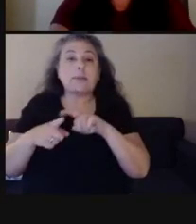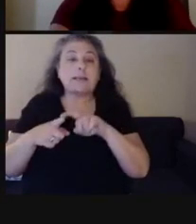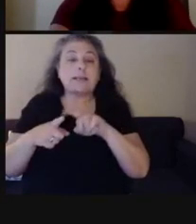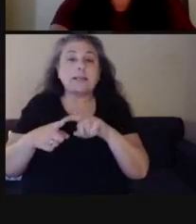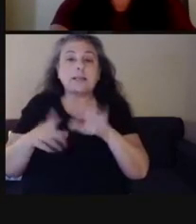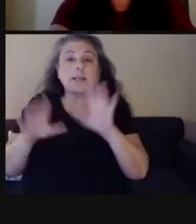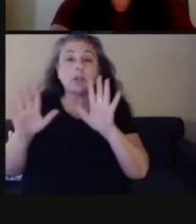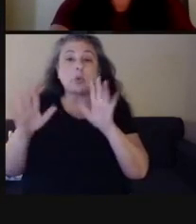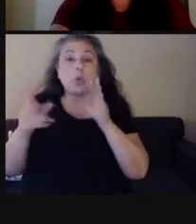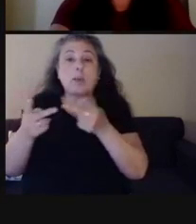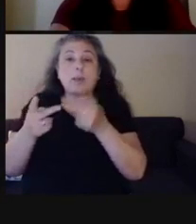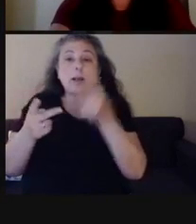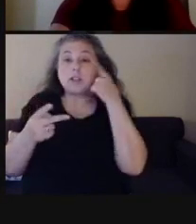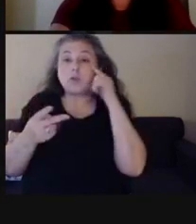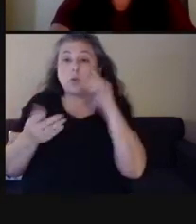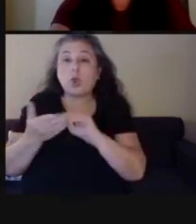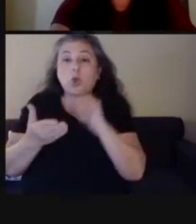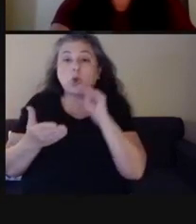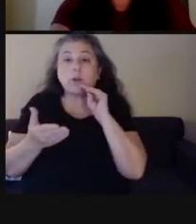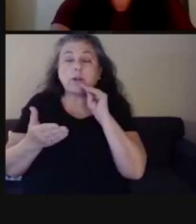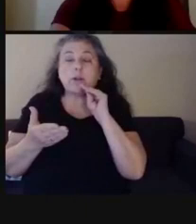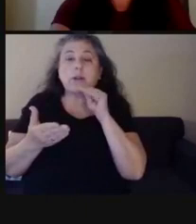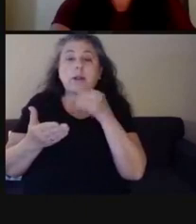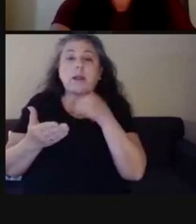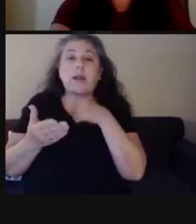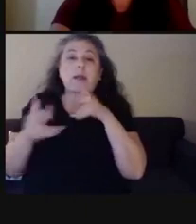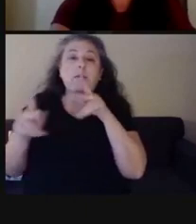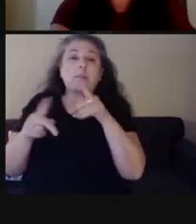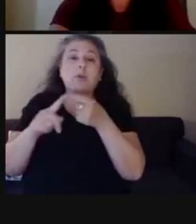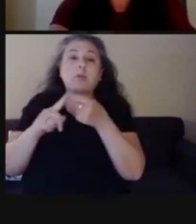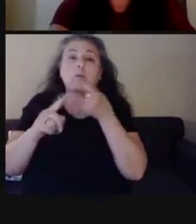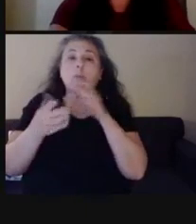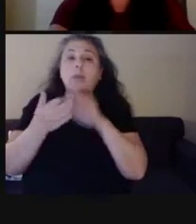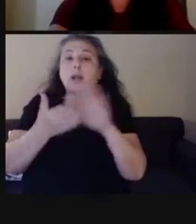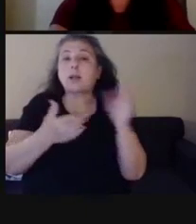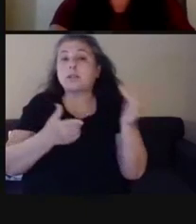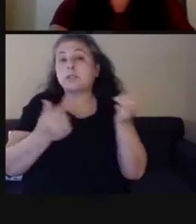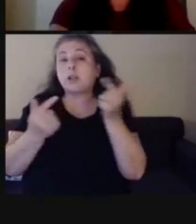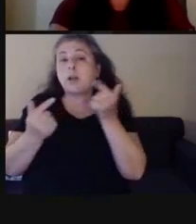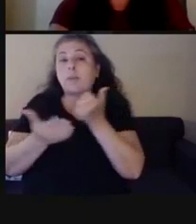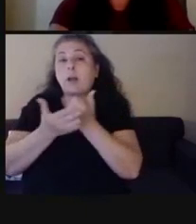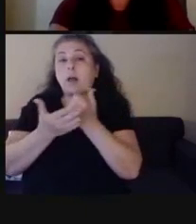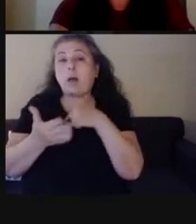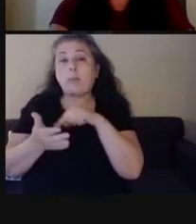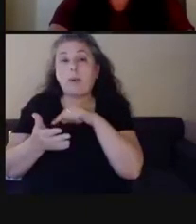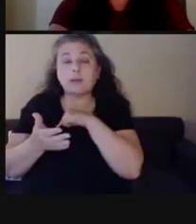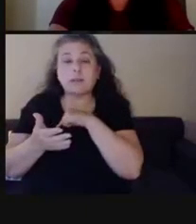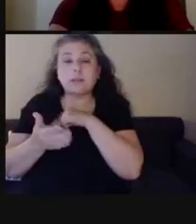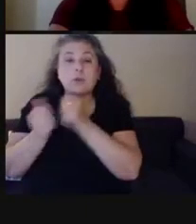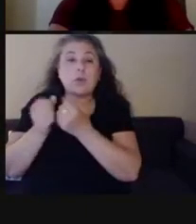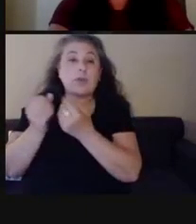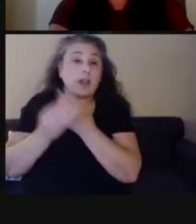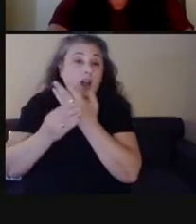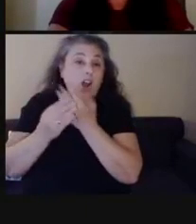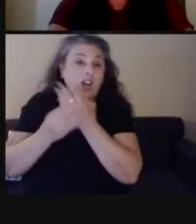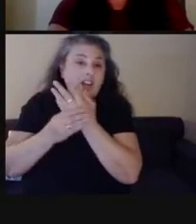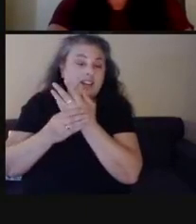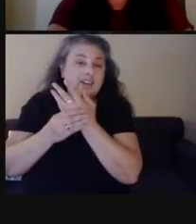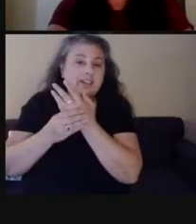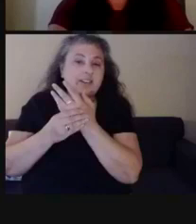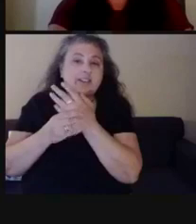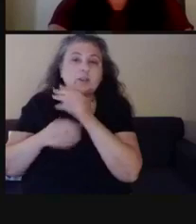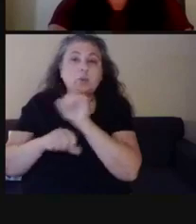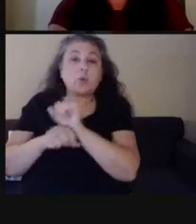great place for learning. We have folks from the college who come out and help us with the garden. And we